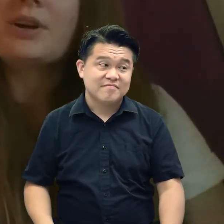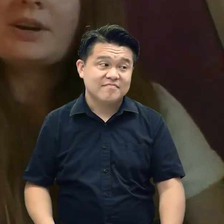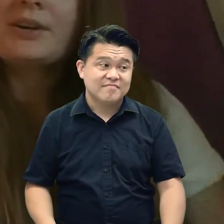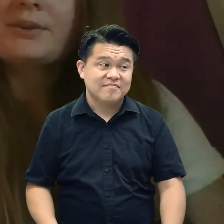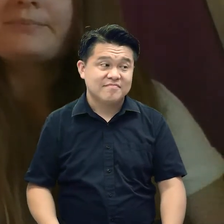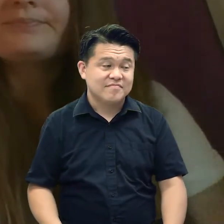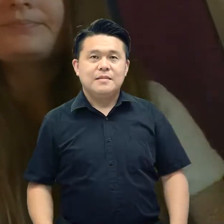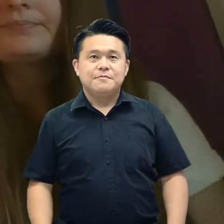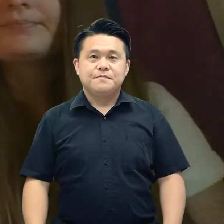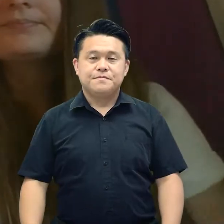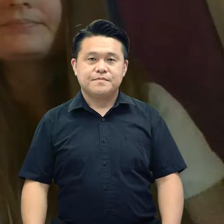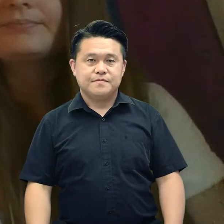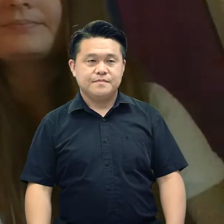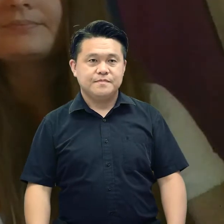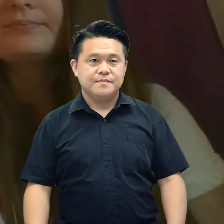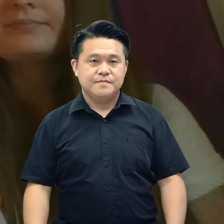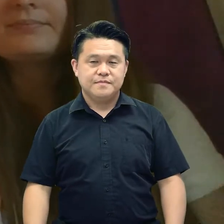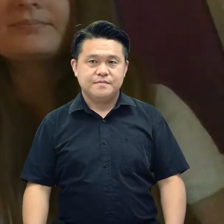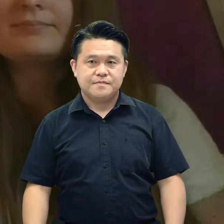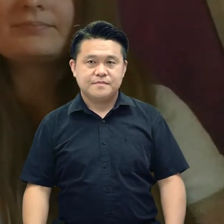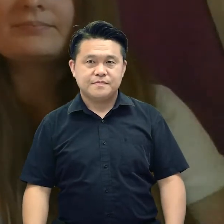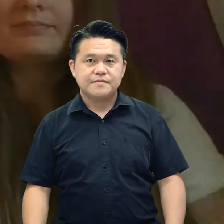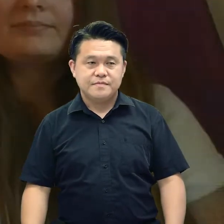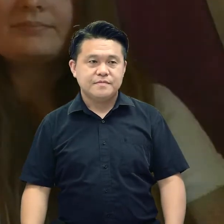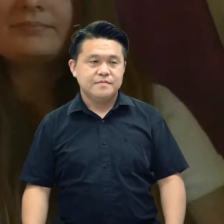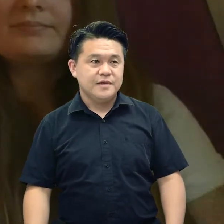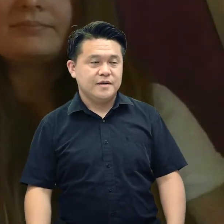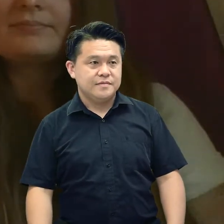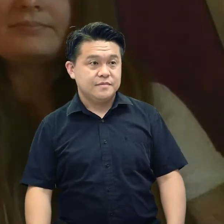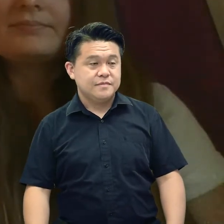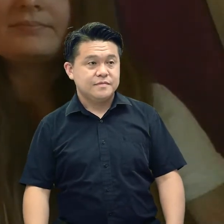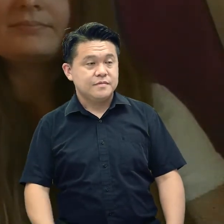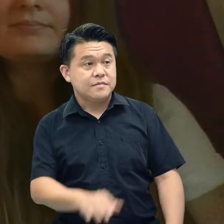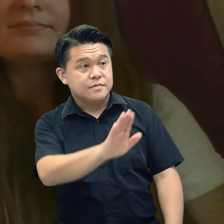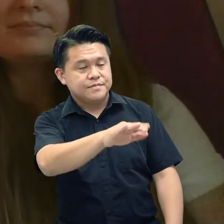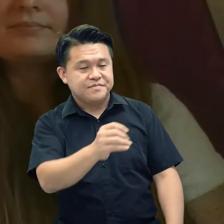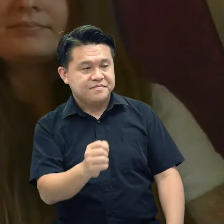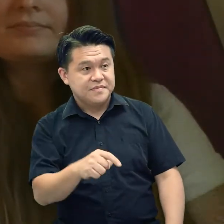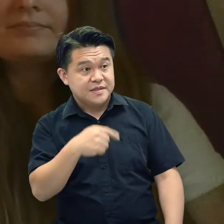So too. Yeah. So shall we go to the next one?